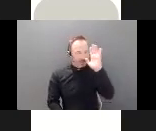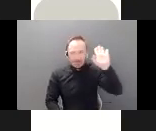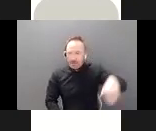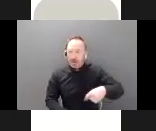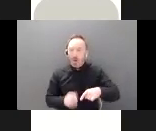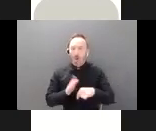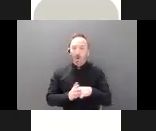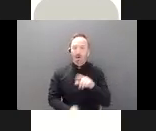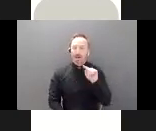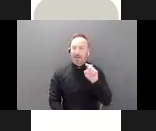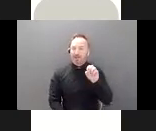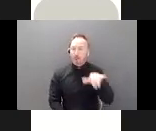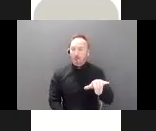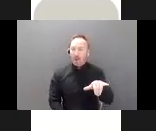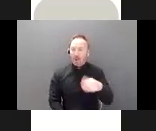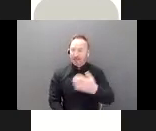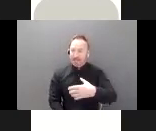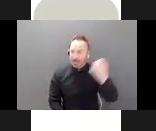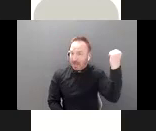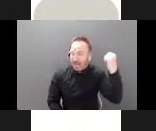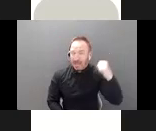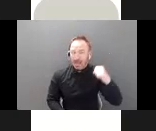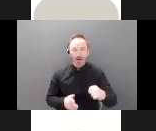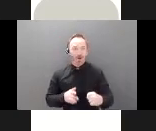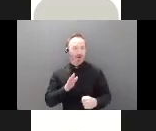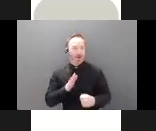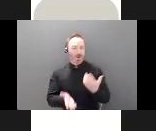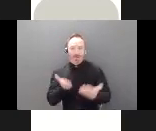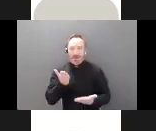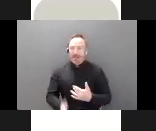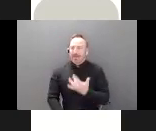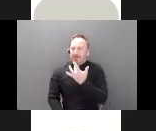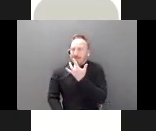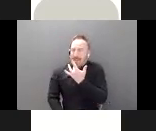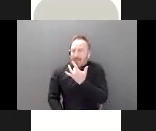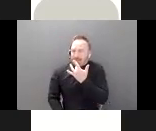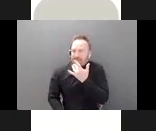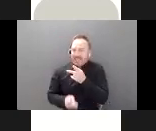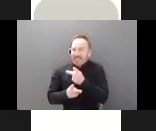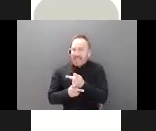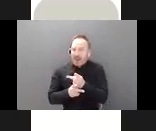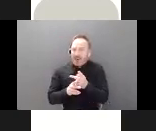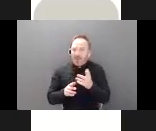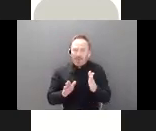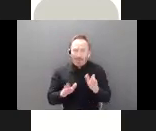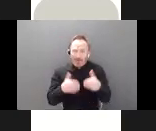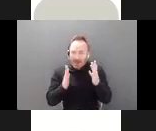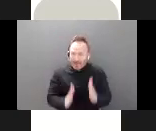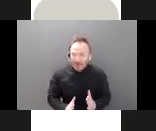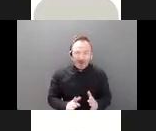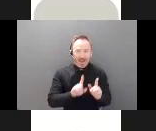caregiver leave? What happened? What's the reasonable explanation for this baby to be giving